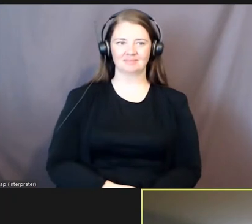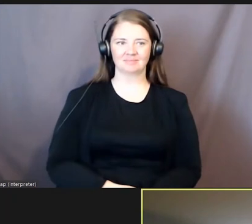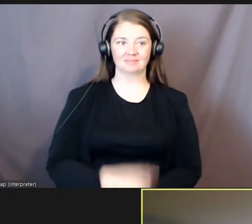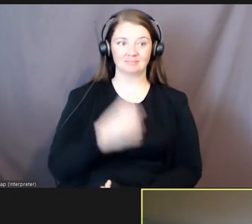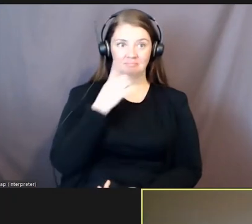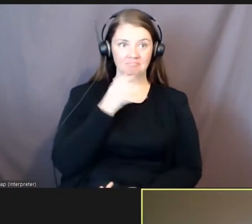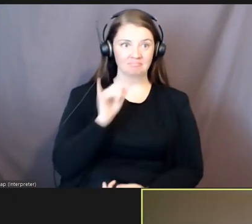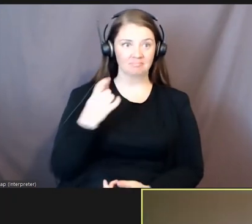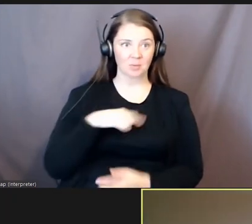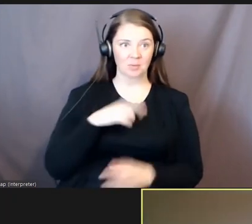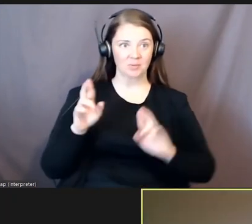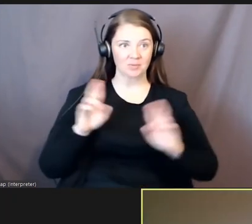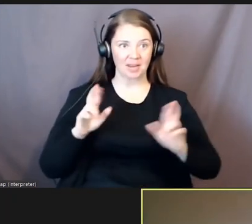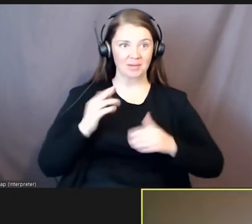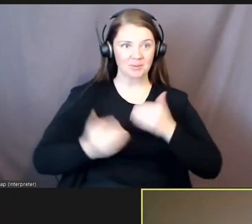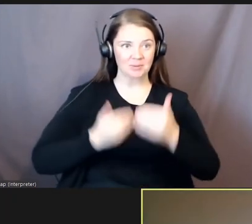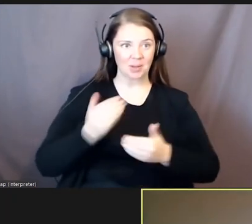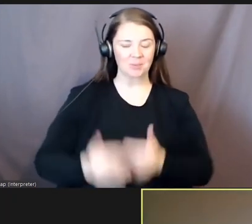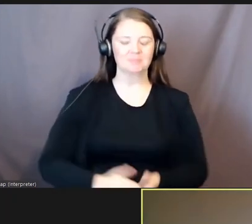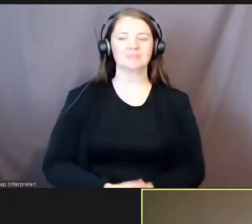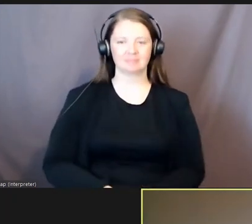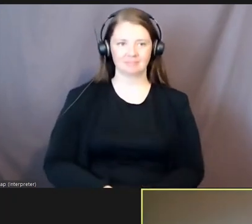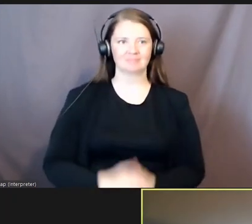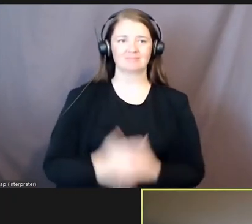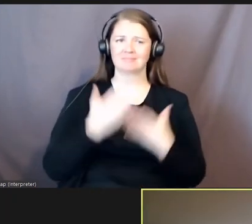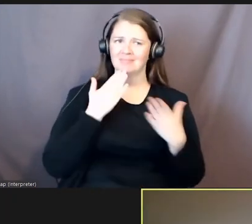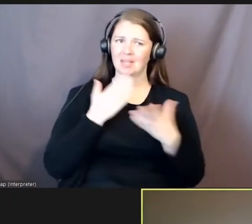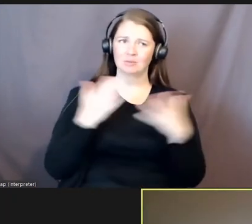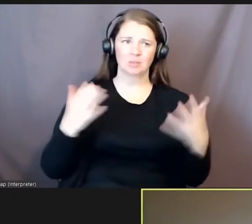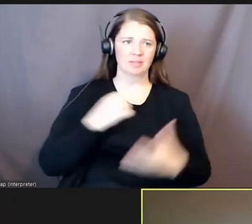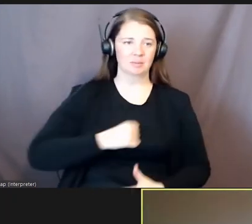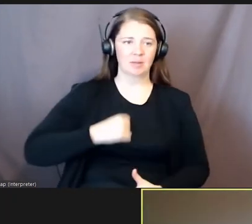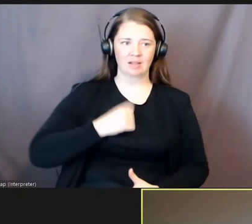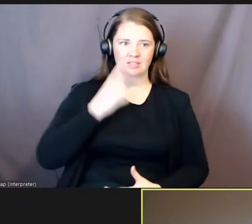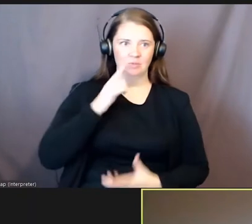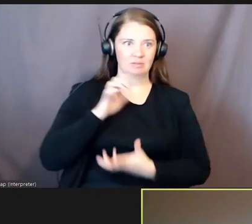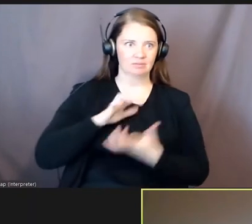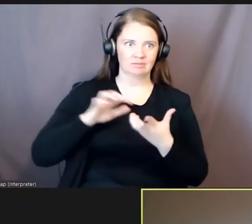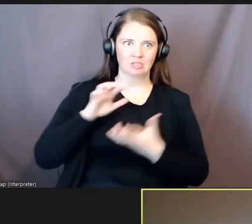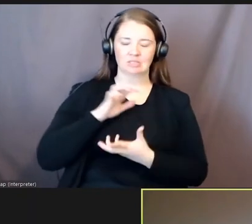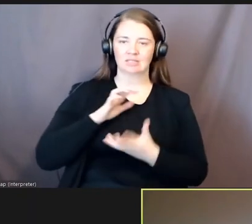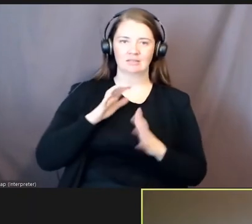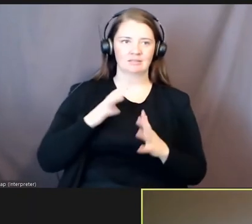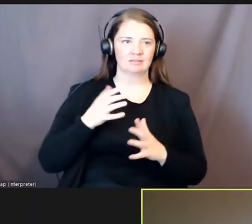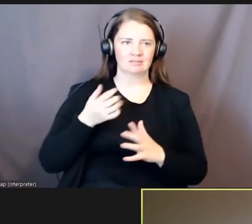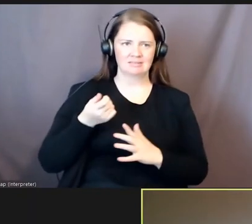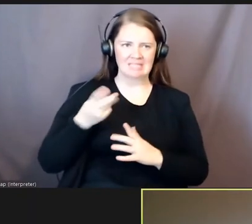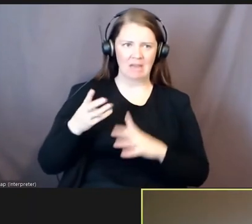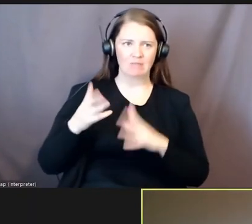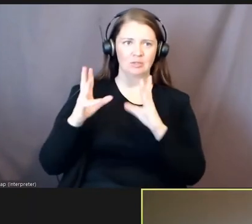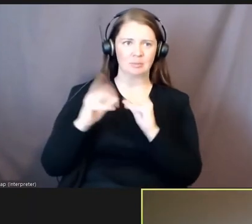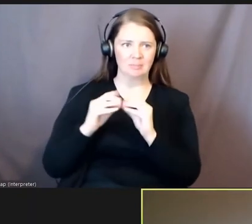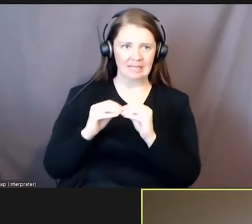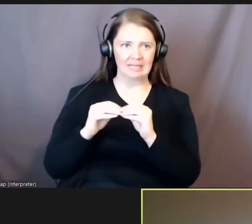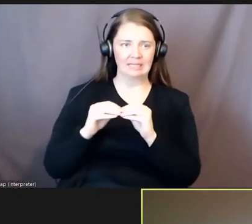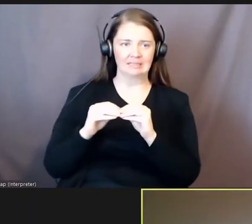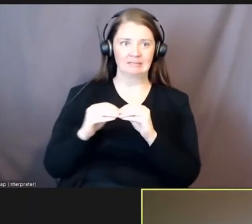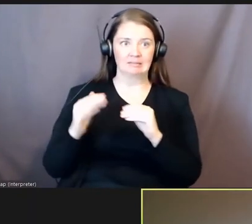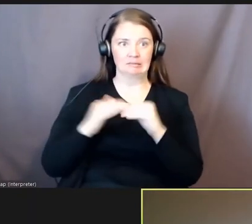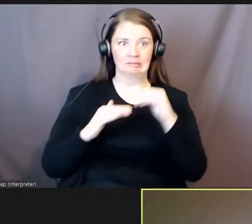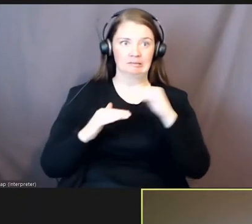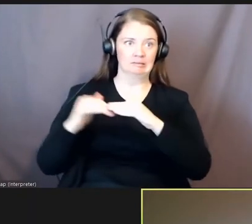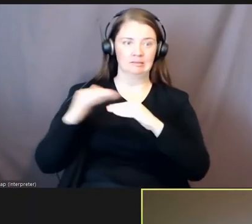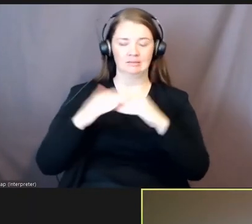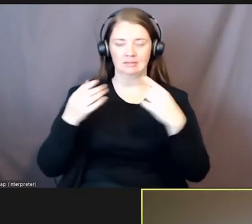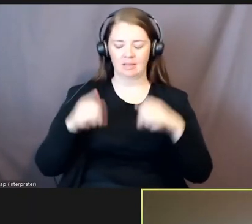Looks like we're good to go now. Thank you so much. Apologize for the confusion. I had a few meetings that were running over top of each